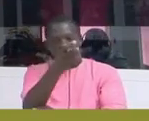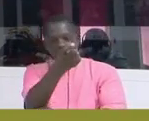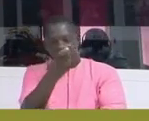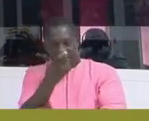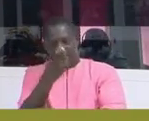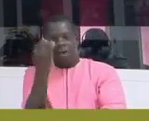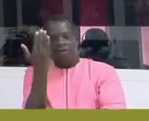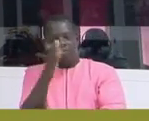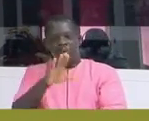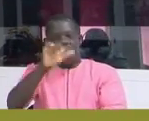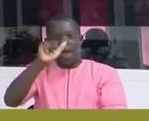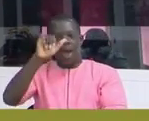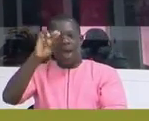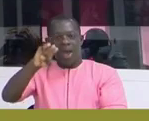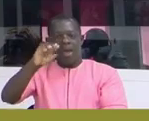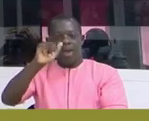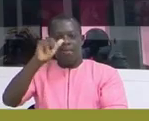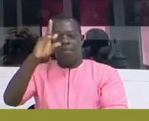steal from Armadu.